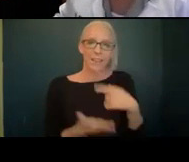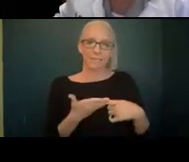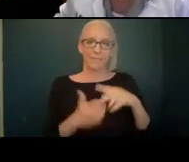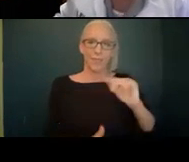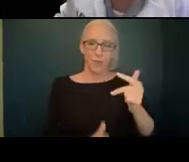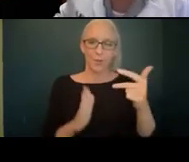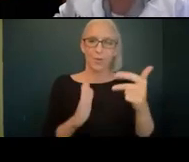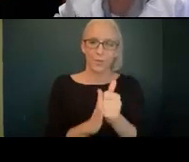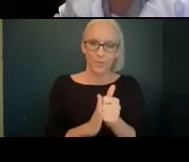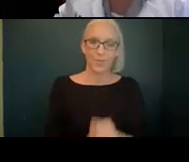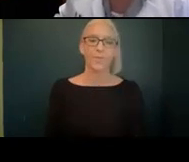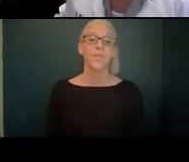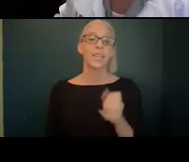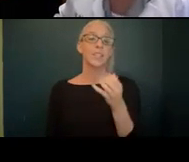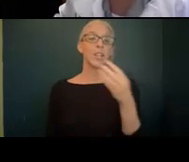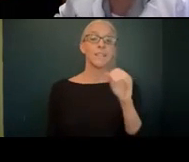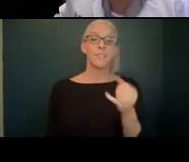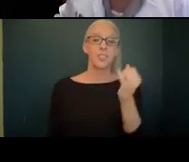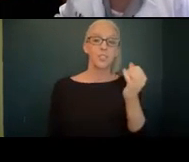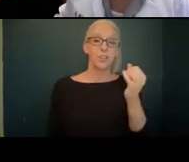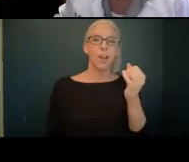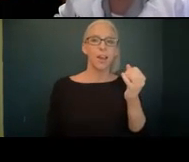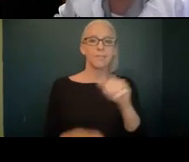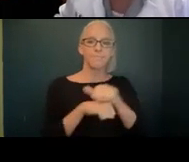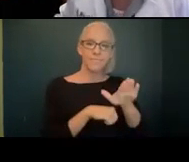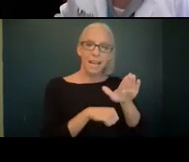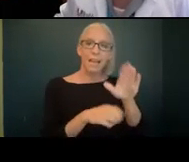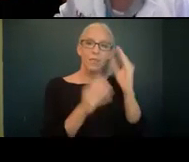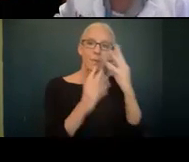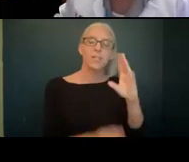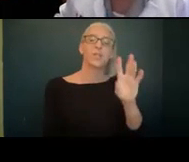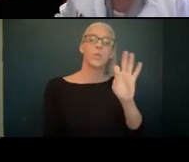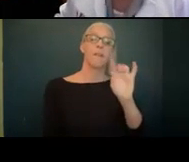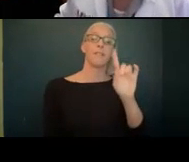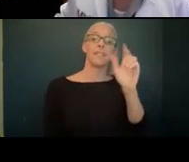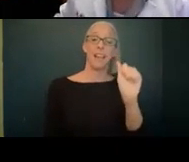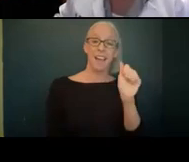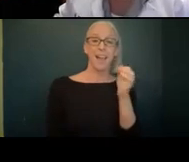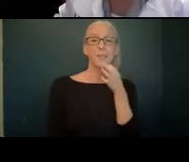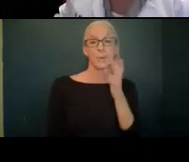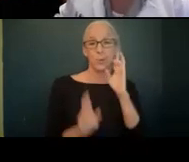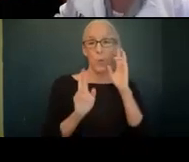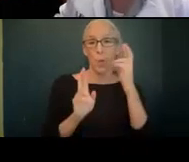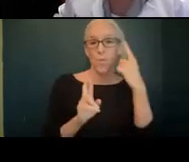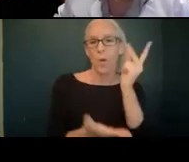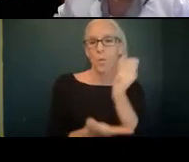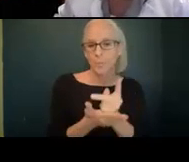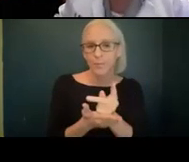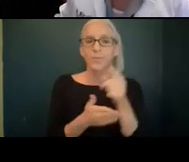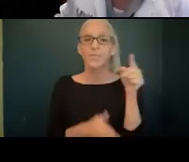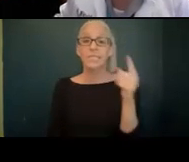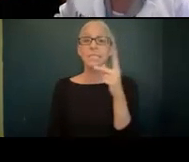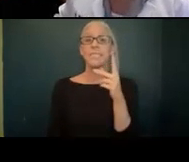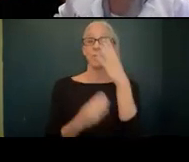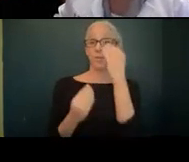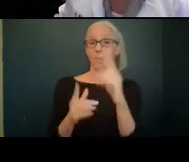their data to the FDA to get approval for a booster. Pfizer has been approved. And this was some data from Israel, again,